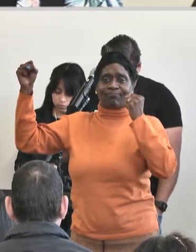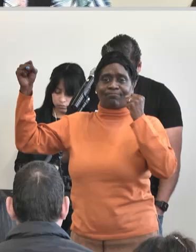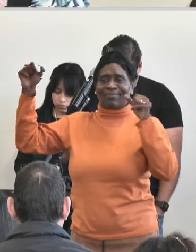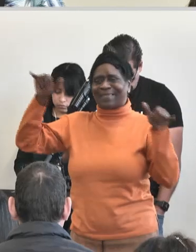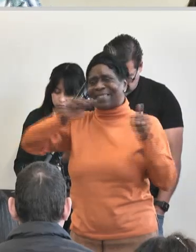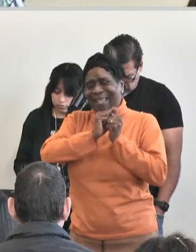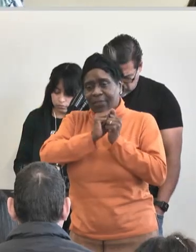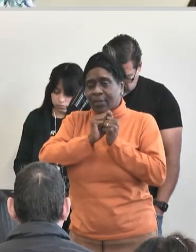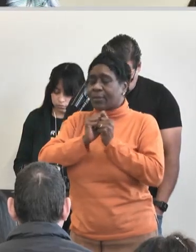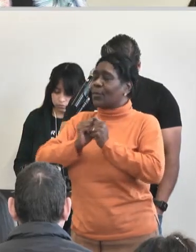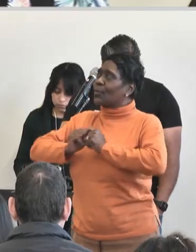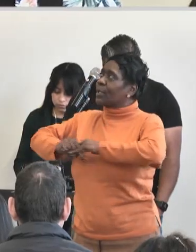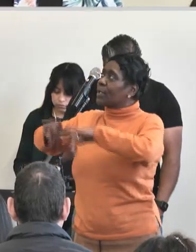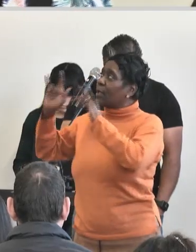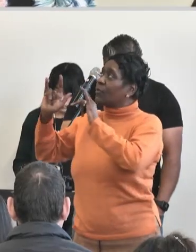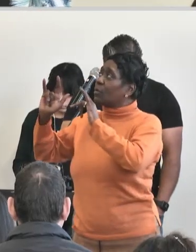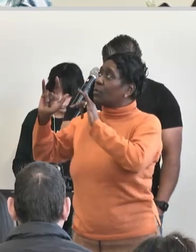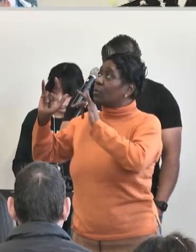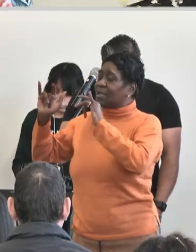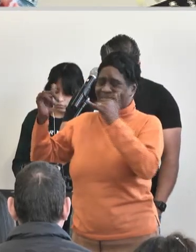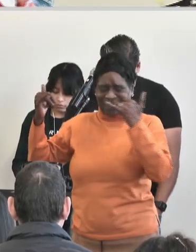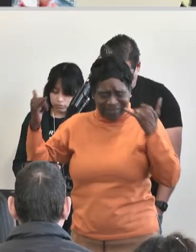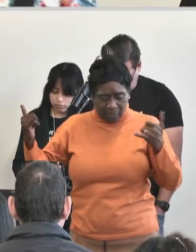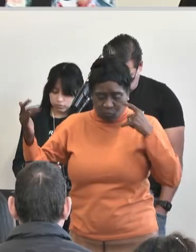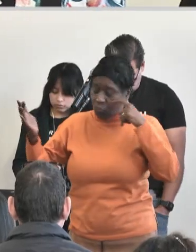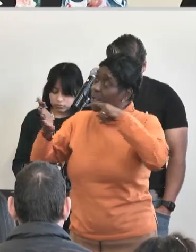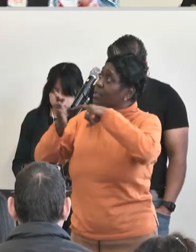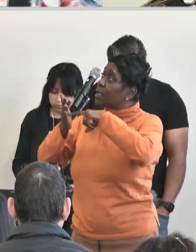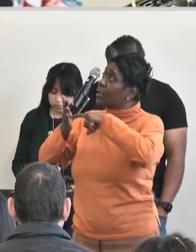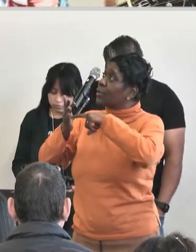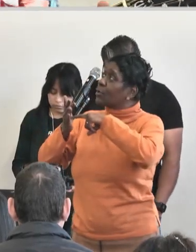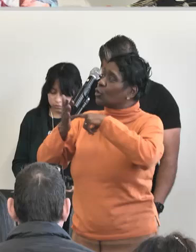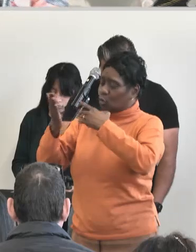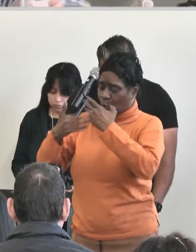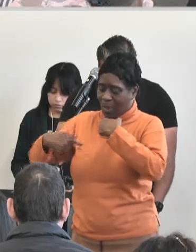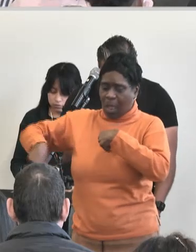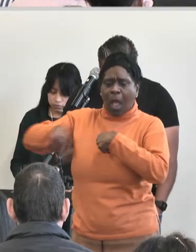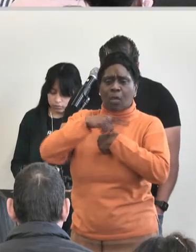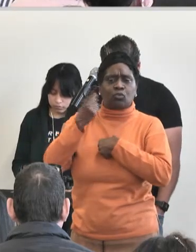con una voz unificada que te amamos. And today we recognize you call us to commitment. Y hoy te